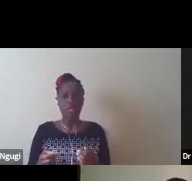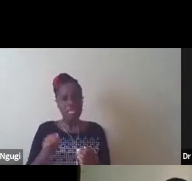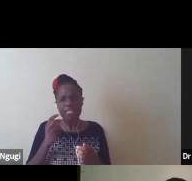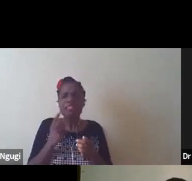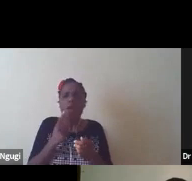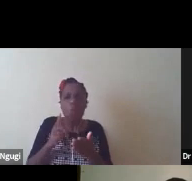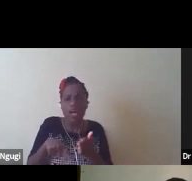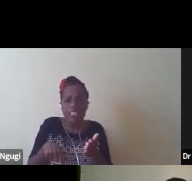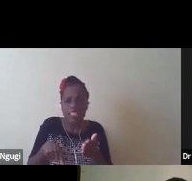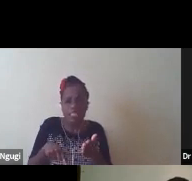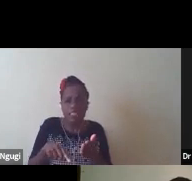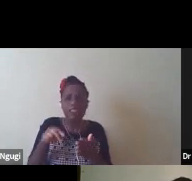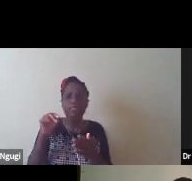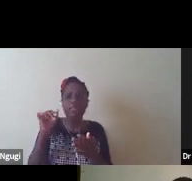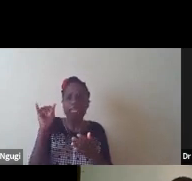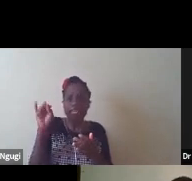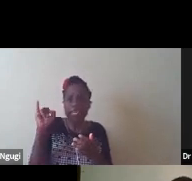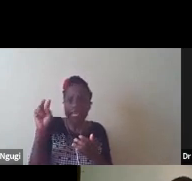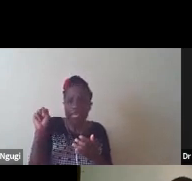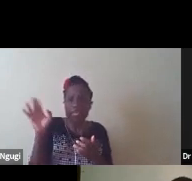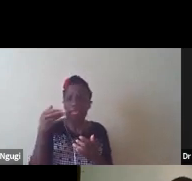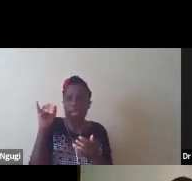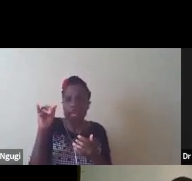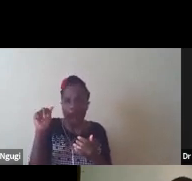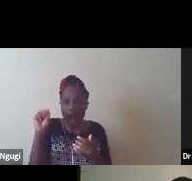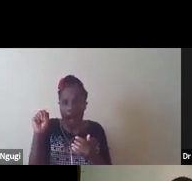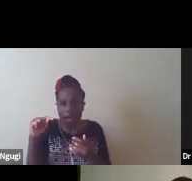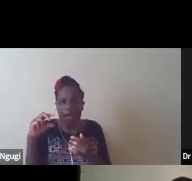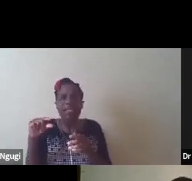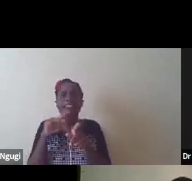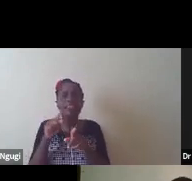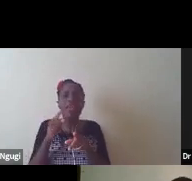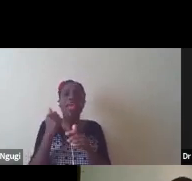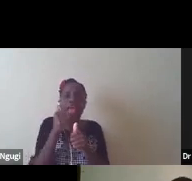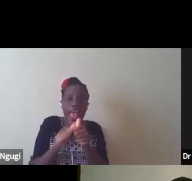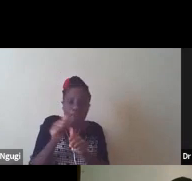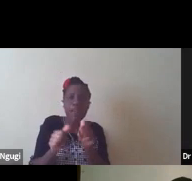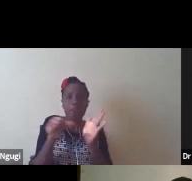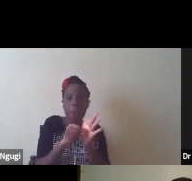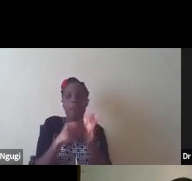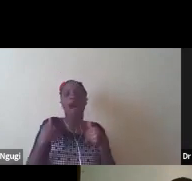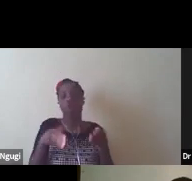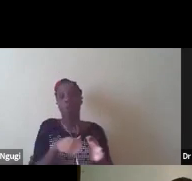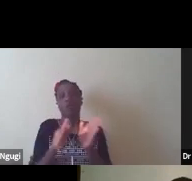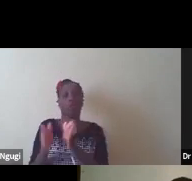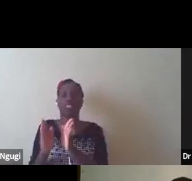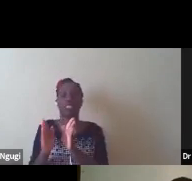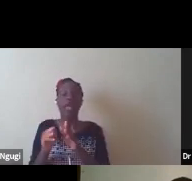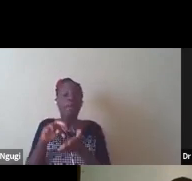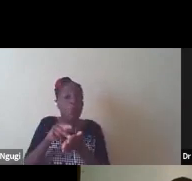crisis is an opportunity. We need to look further. One, we need to leverage on the renewed interest in mental health. Everywhere,